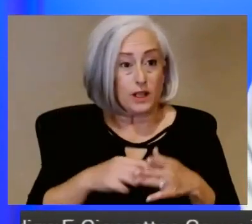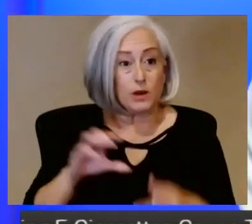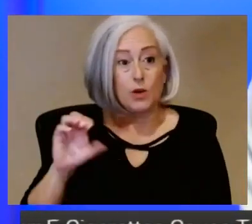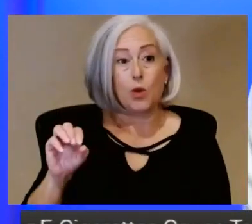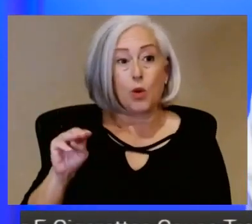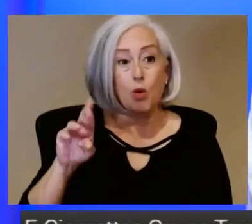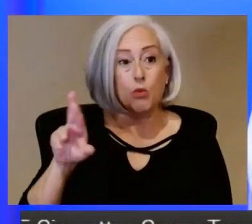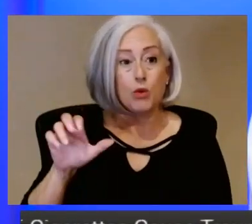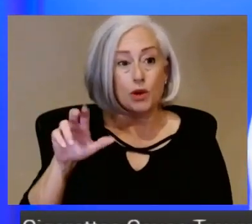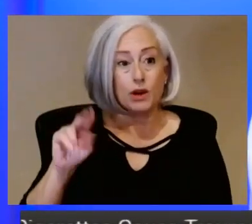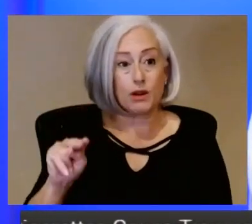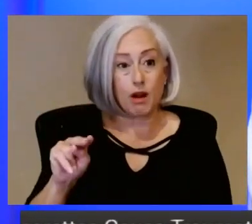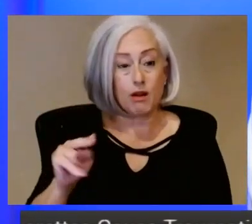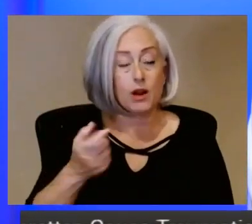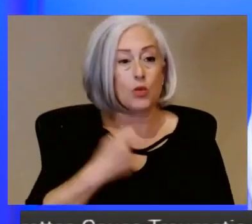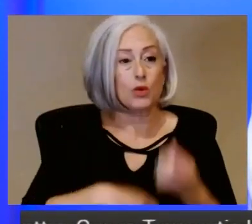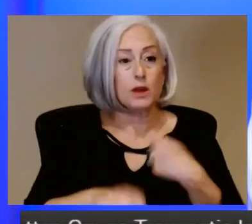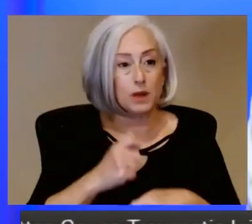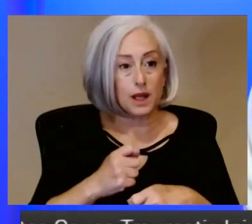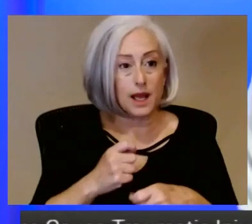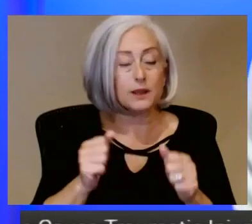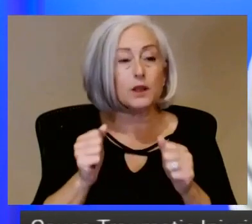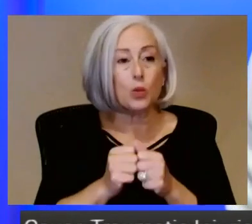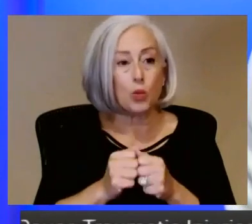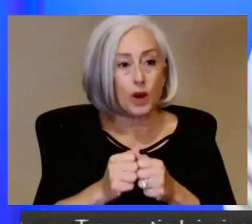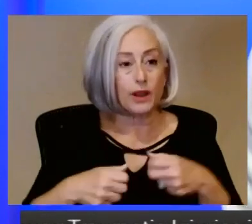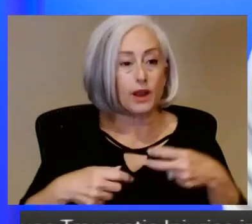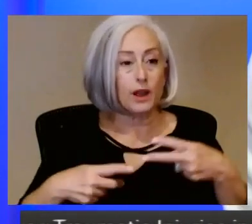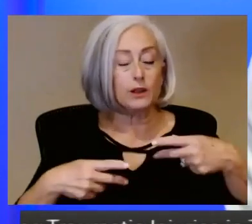two subvariants, BA2 and then